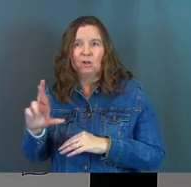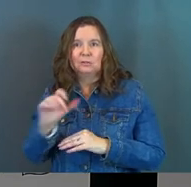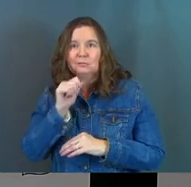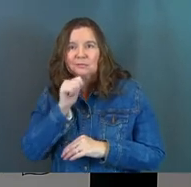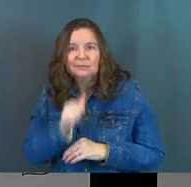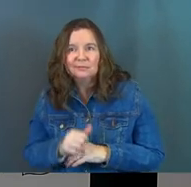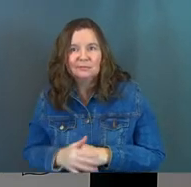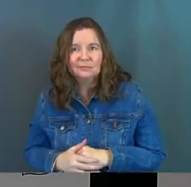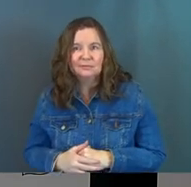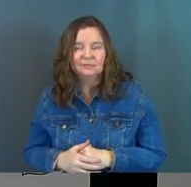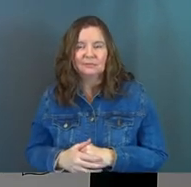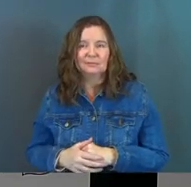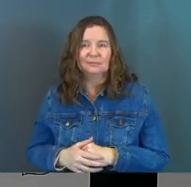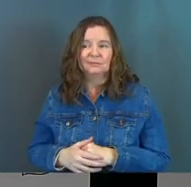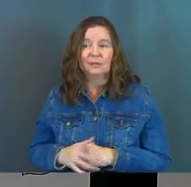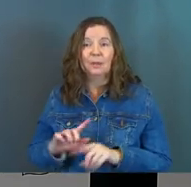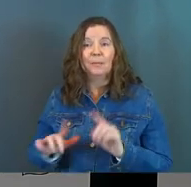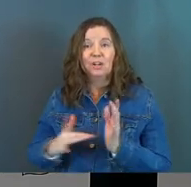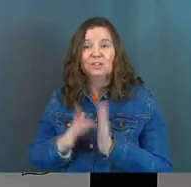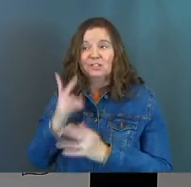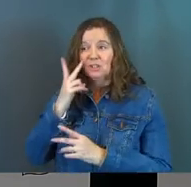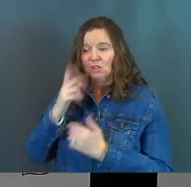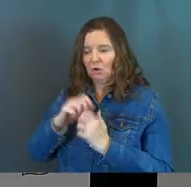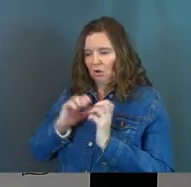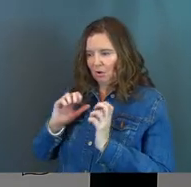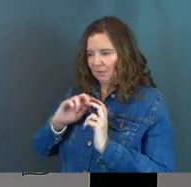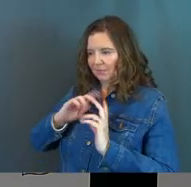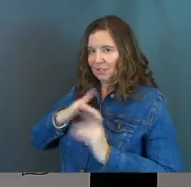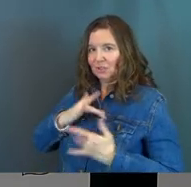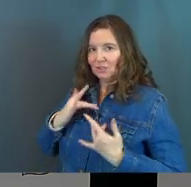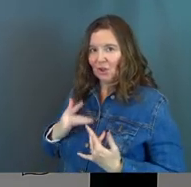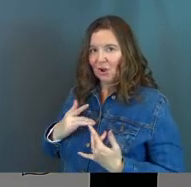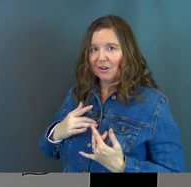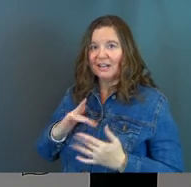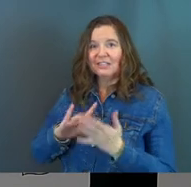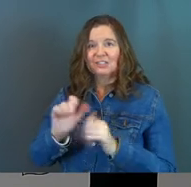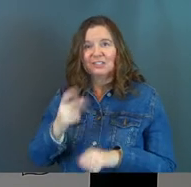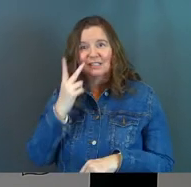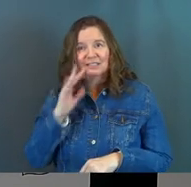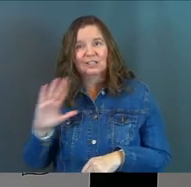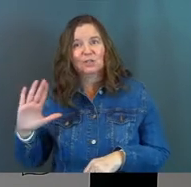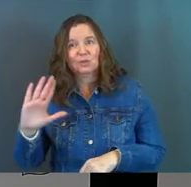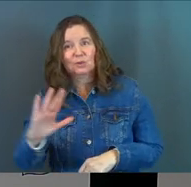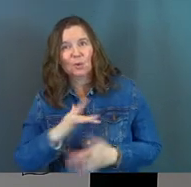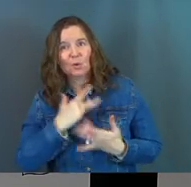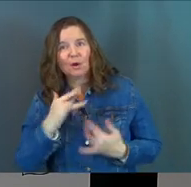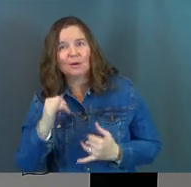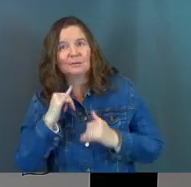altar. But Jesus saw his heart, and Jesus can see your heart, and that's all that matters.